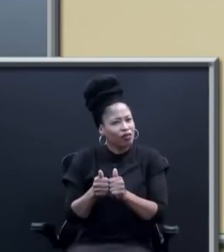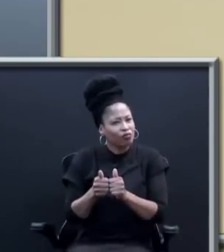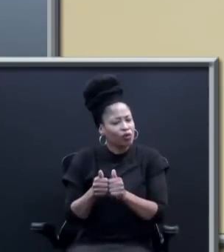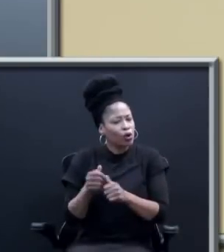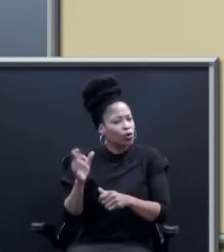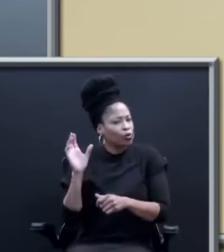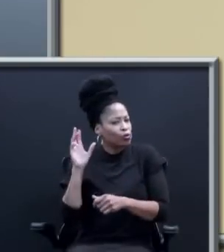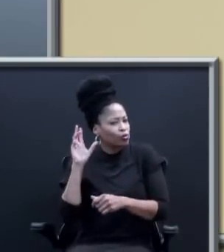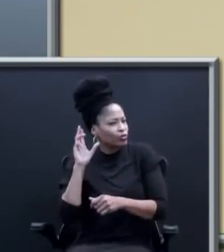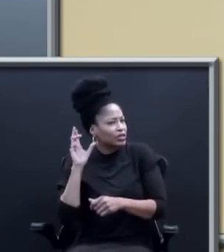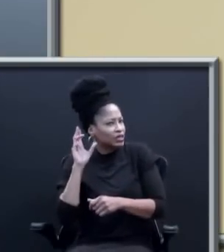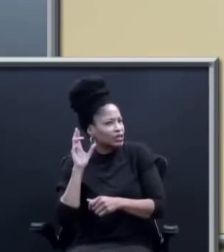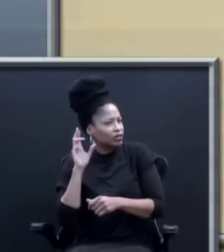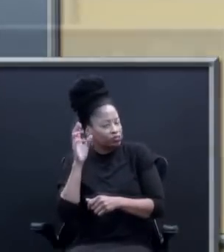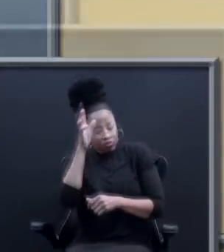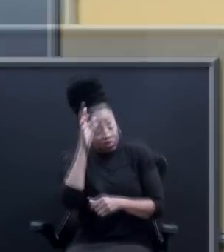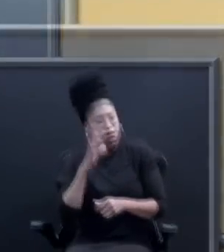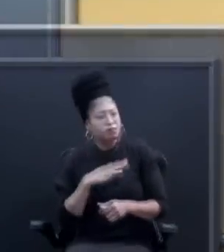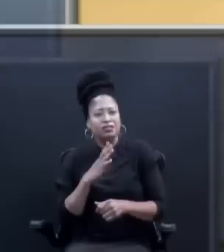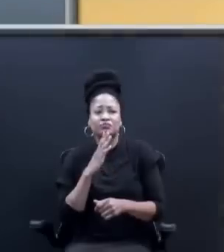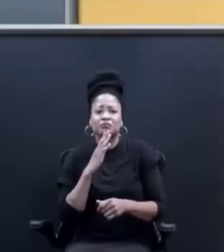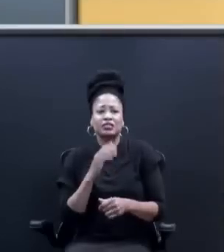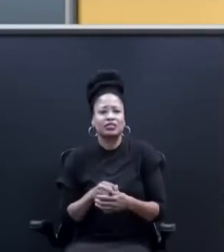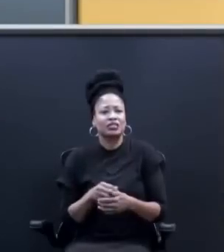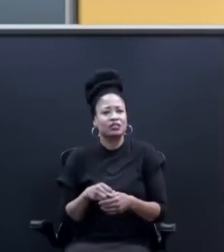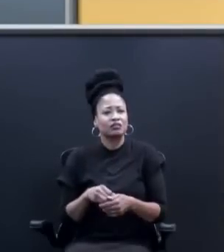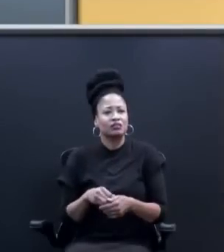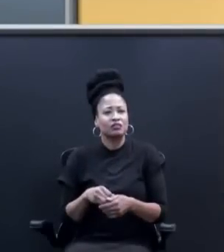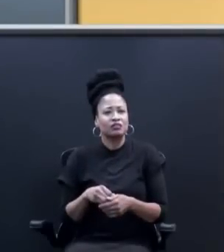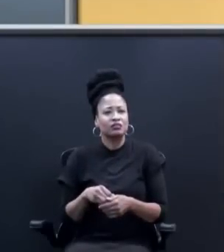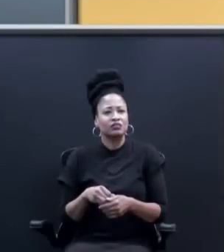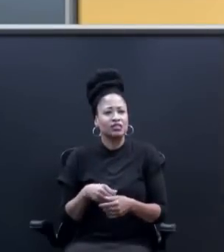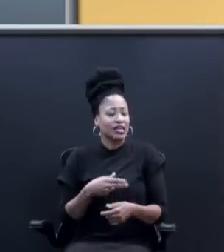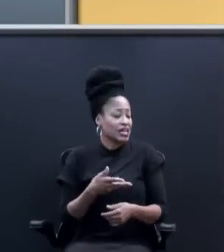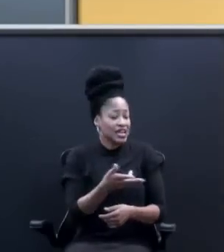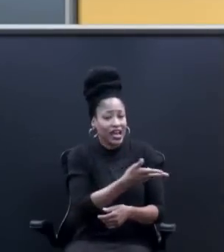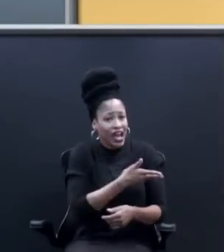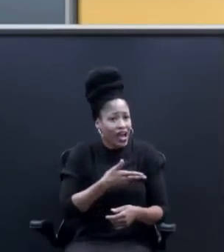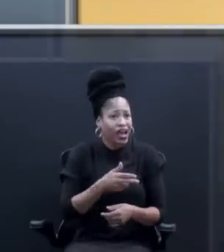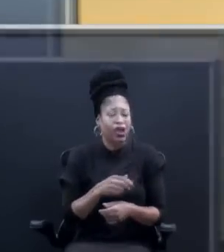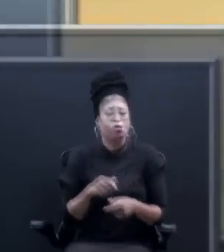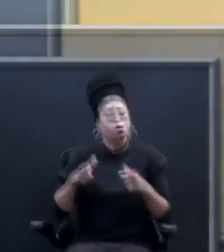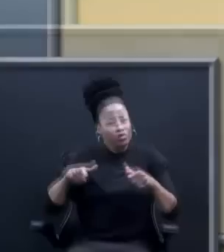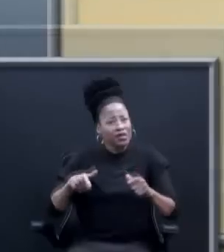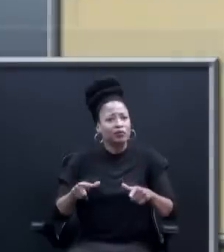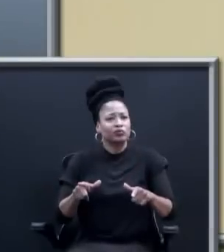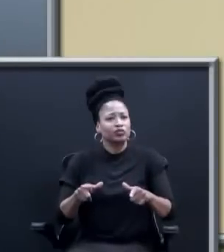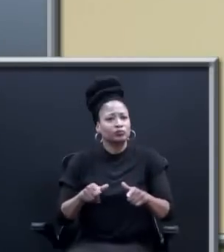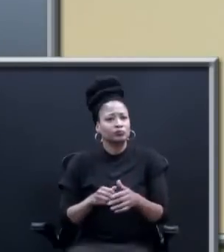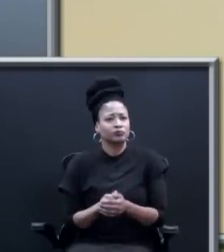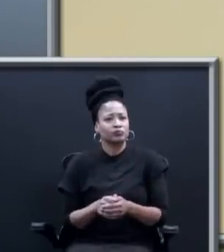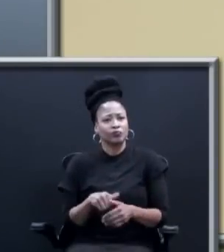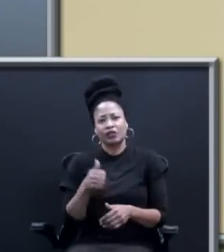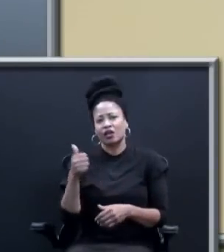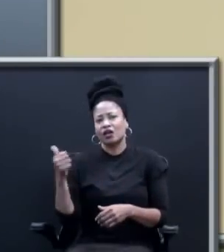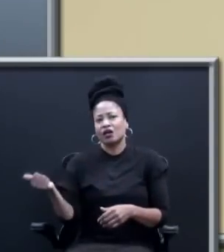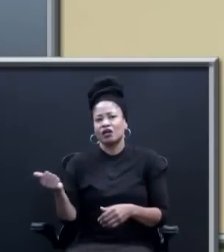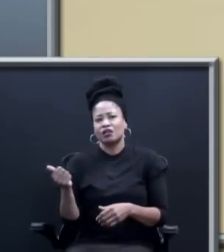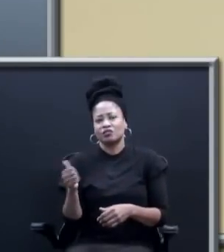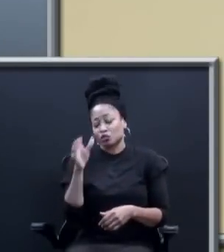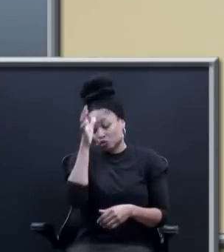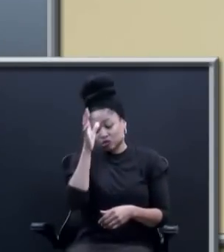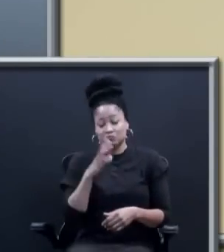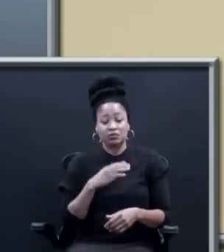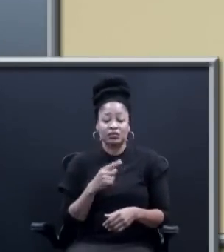own tongue when we was born? Skip now to verse 13 and go ahead. Others mocking said, these men are full of